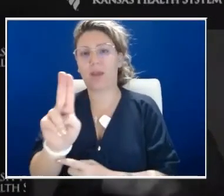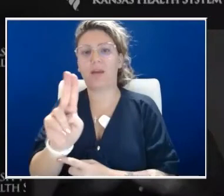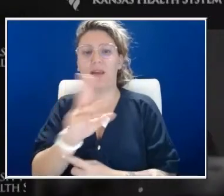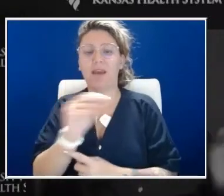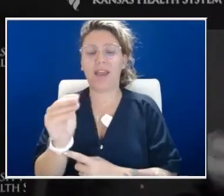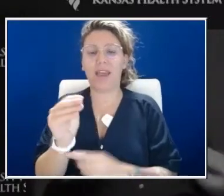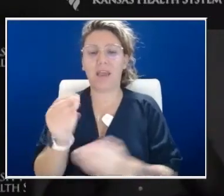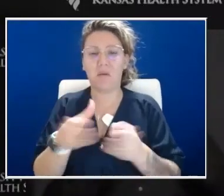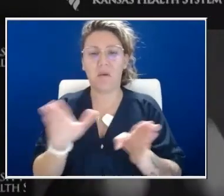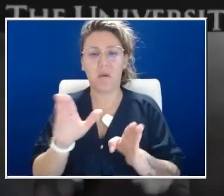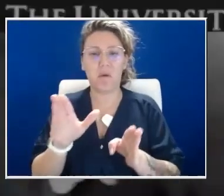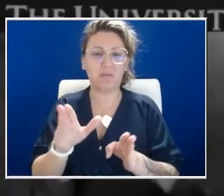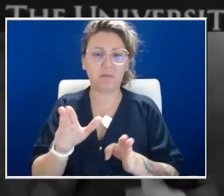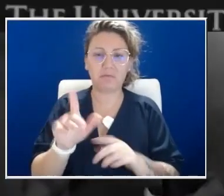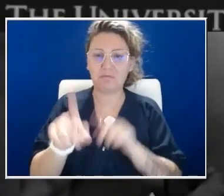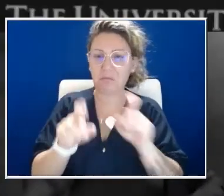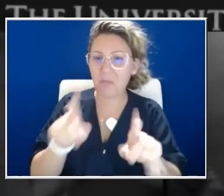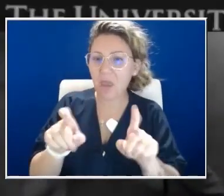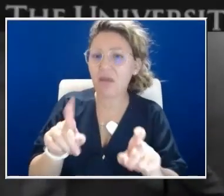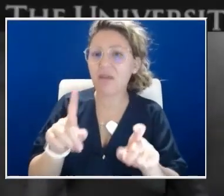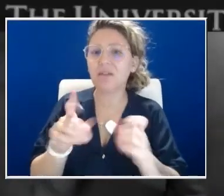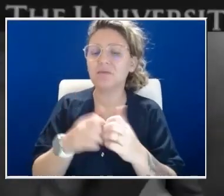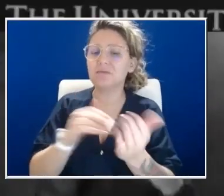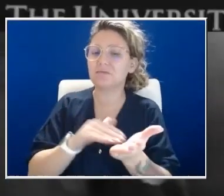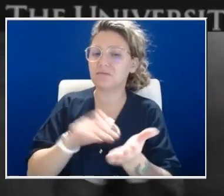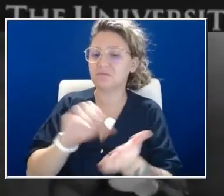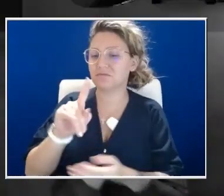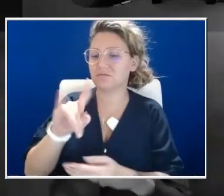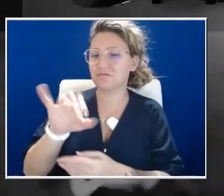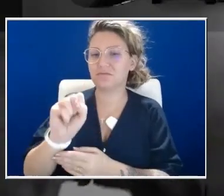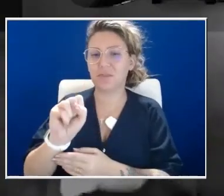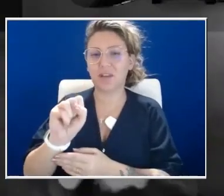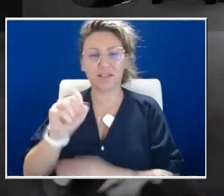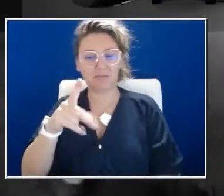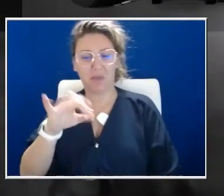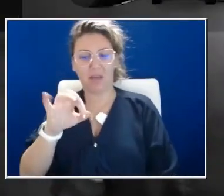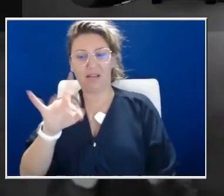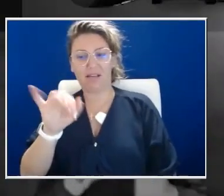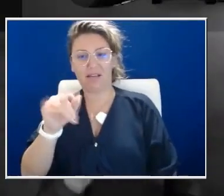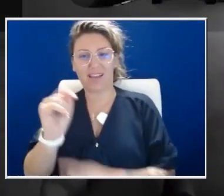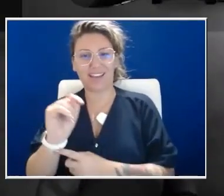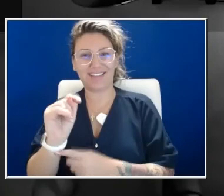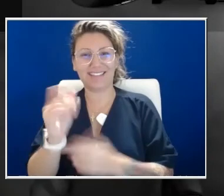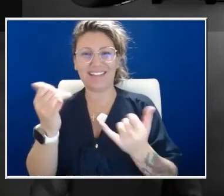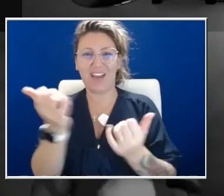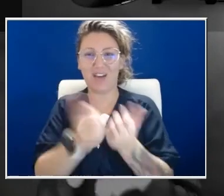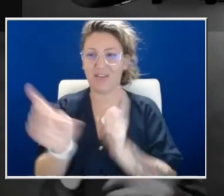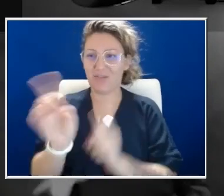Mics with Dr. Stein's podcast. Now, everywhere podcasts are available.